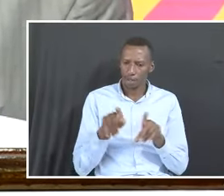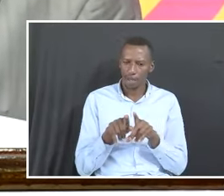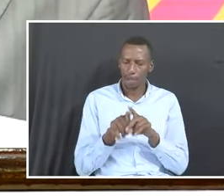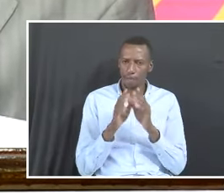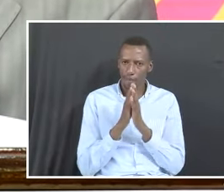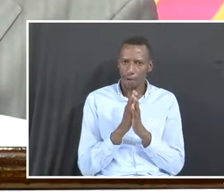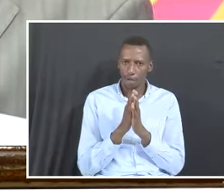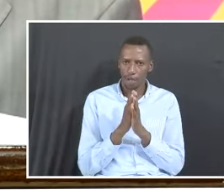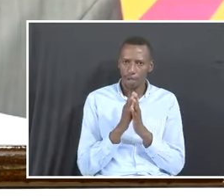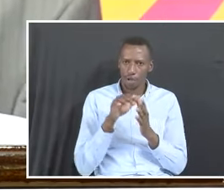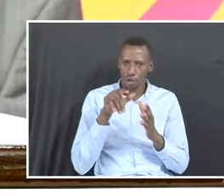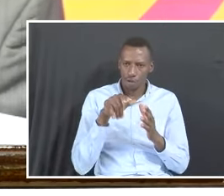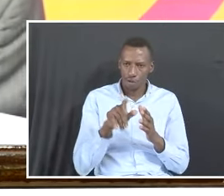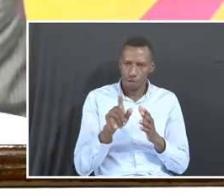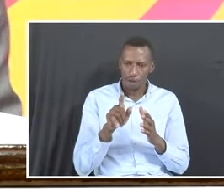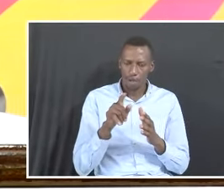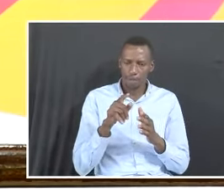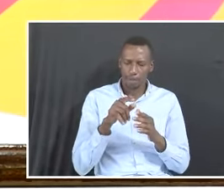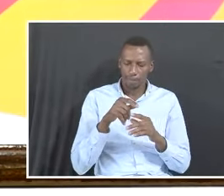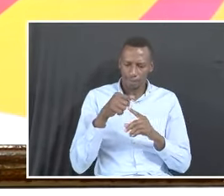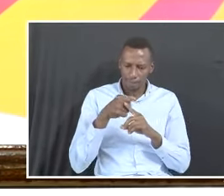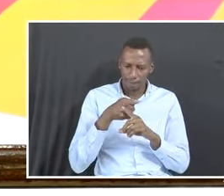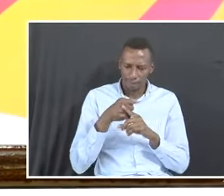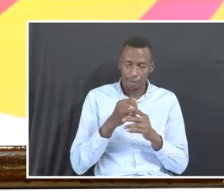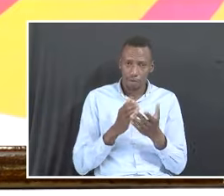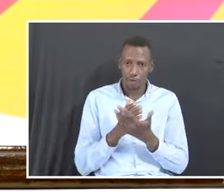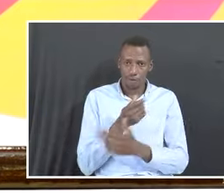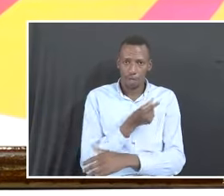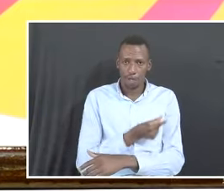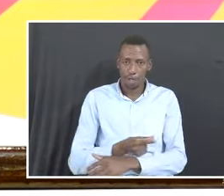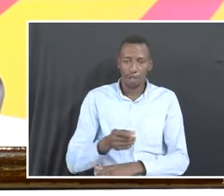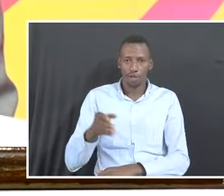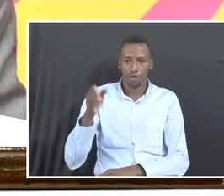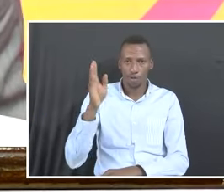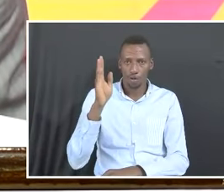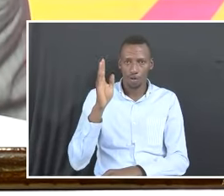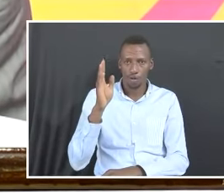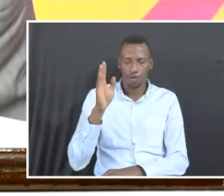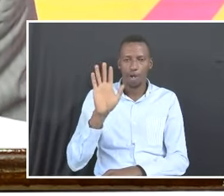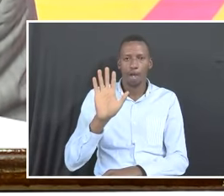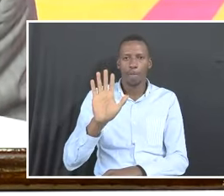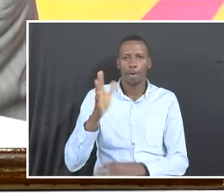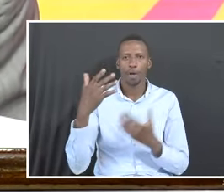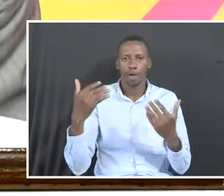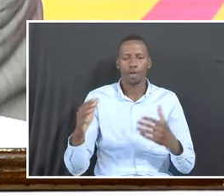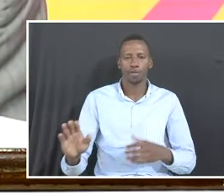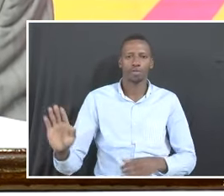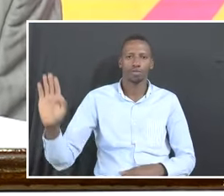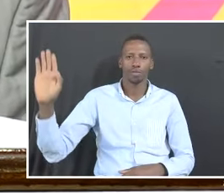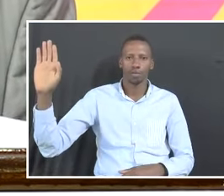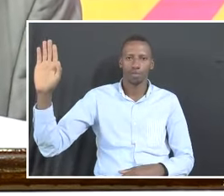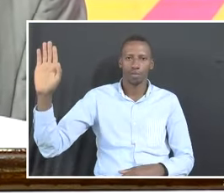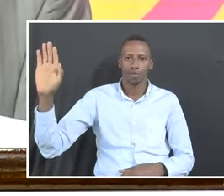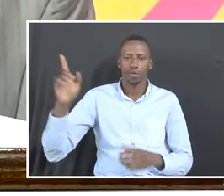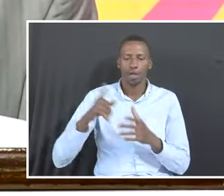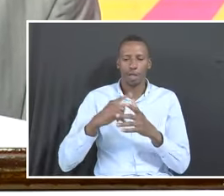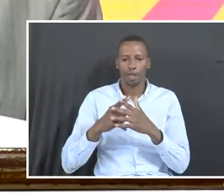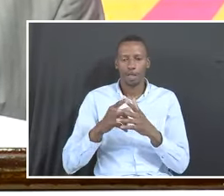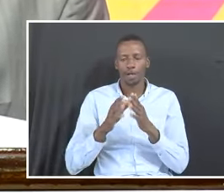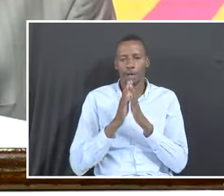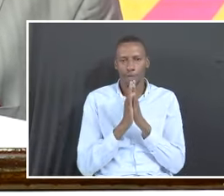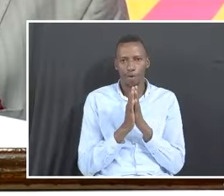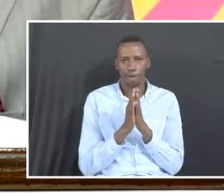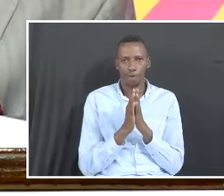Your dedication and your determination by the grace of God, raise up your hand as we join together in prayer.